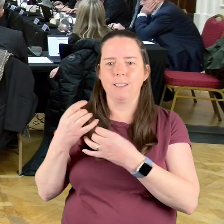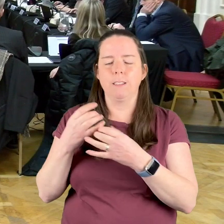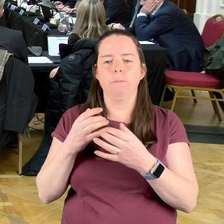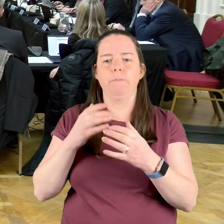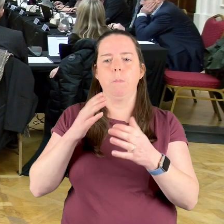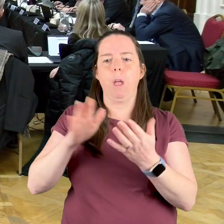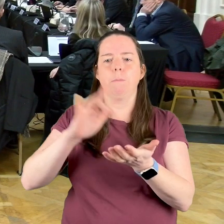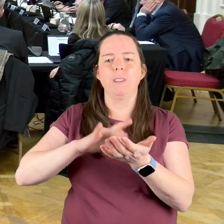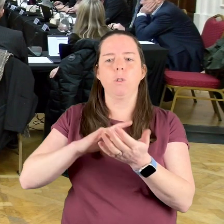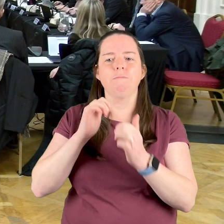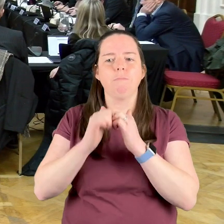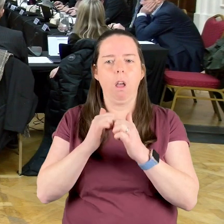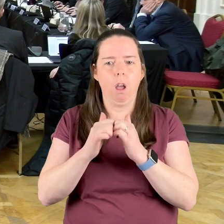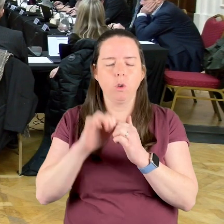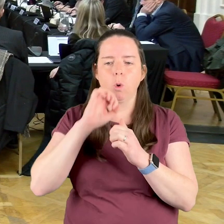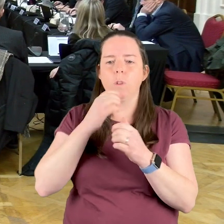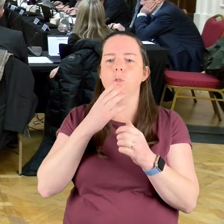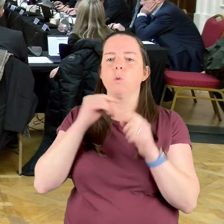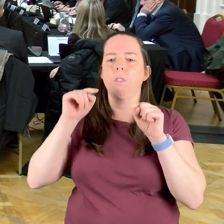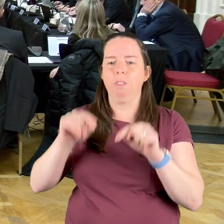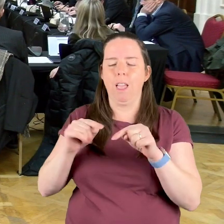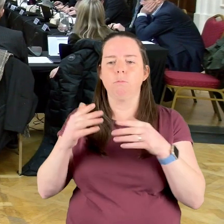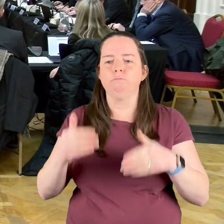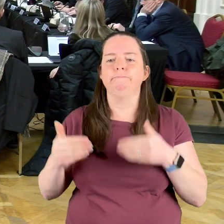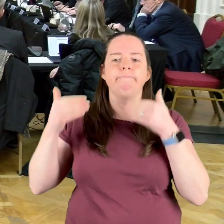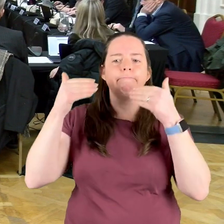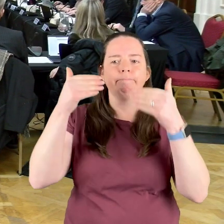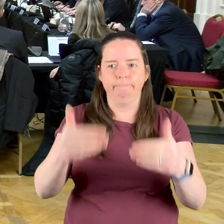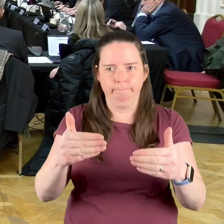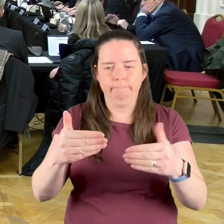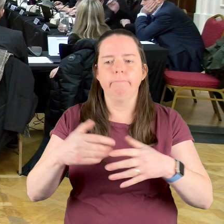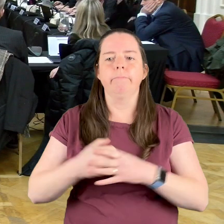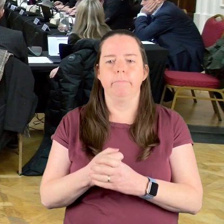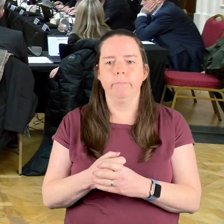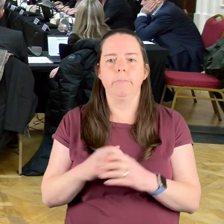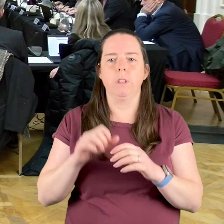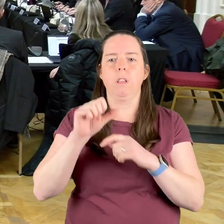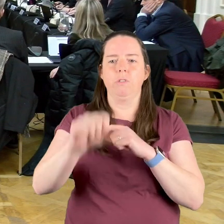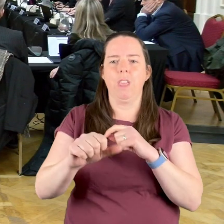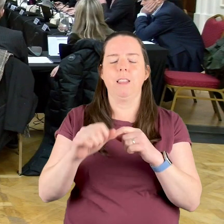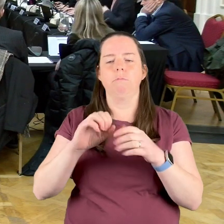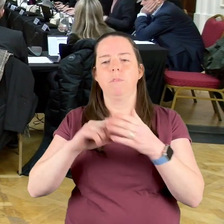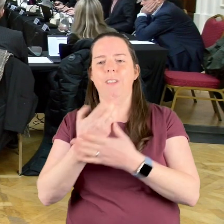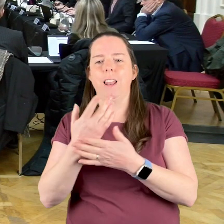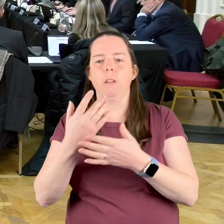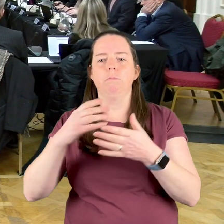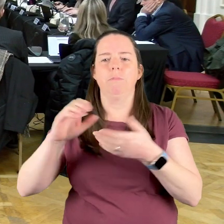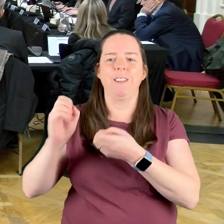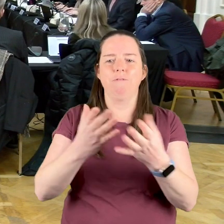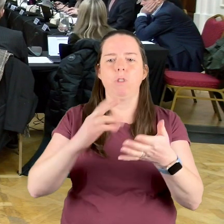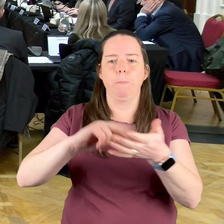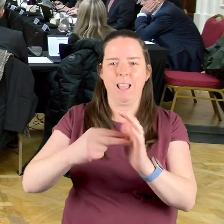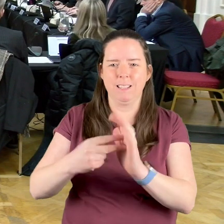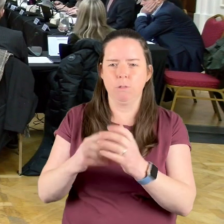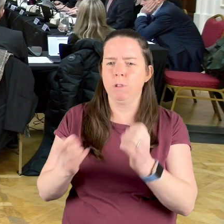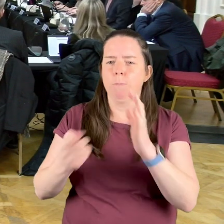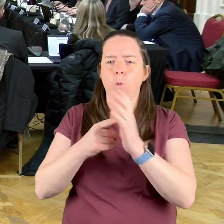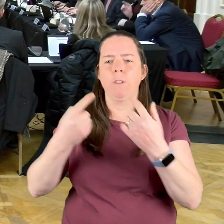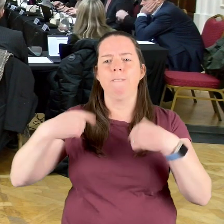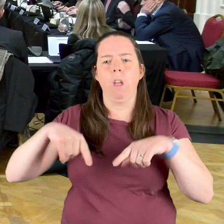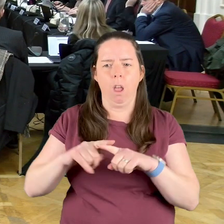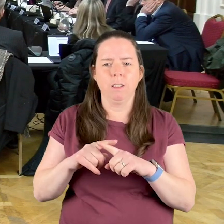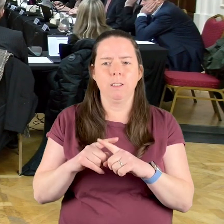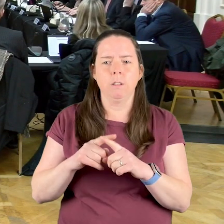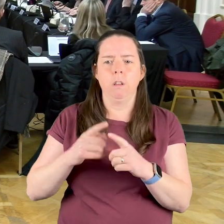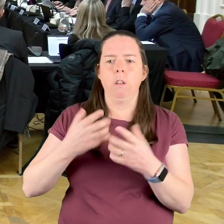March, and we will use those as we go forward then to do develop delivery plans. It's important for us not only because that's the work we're